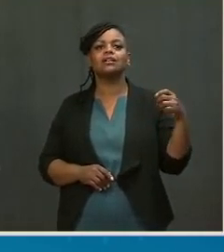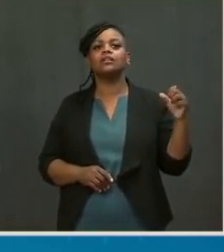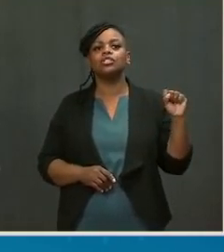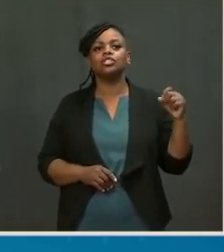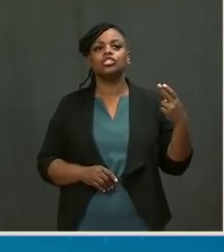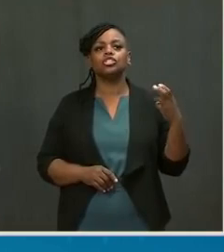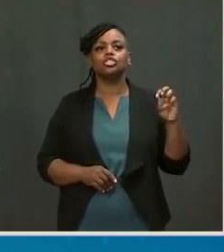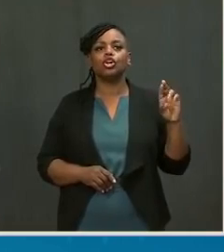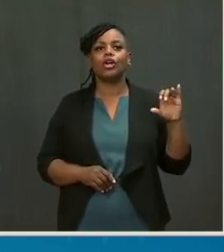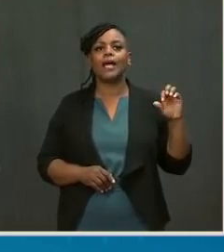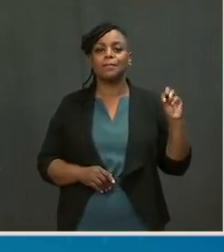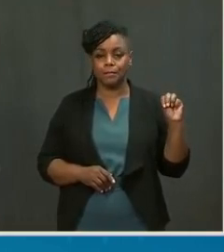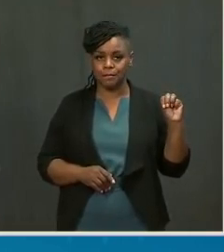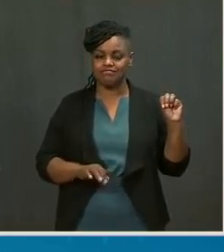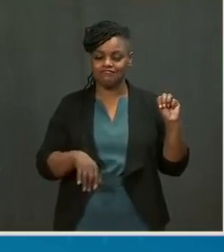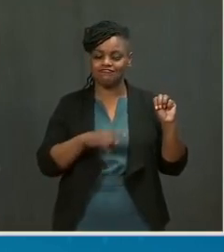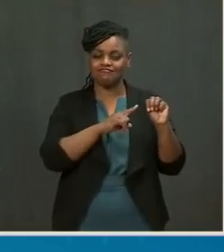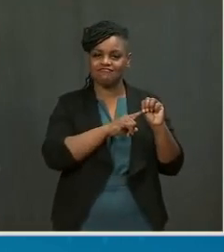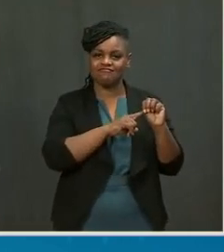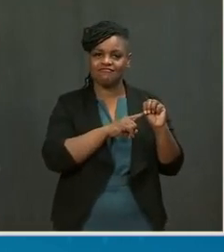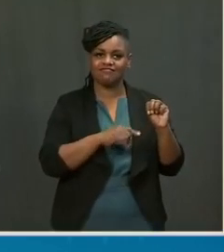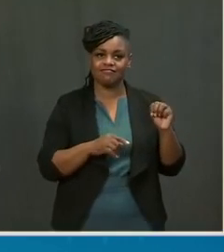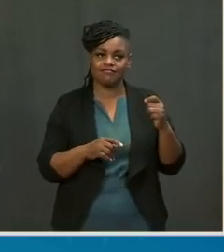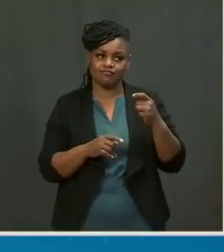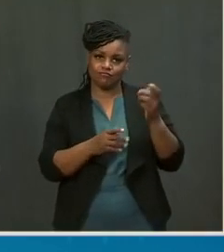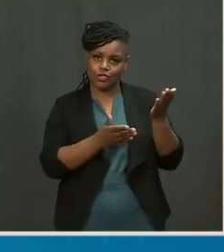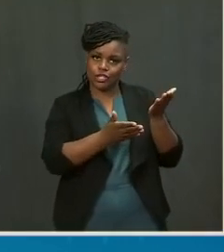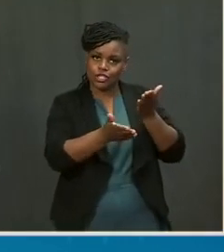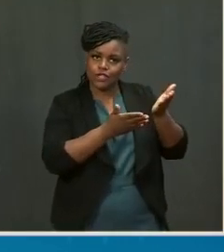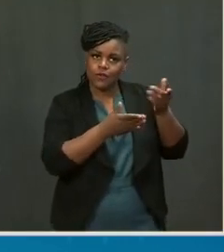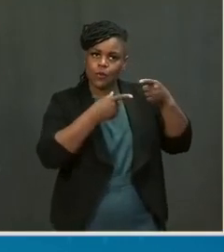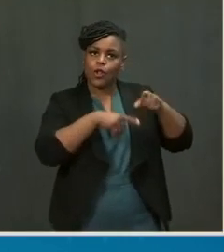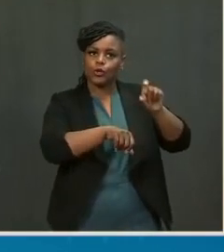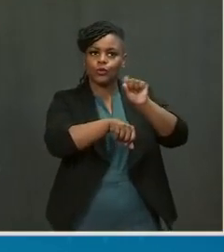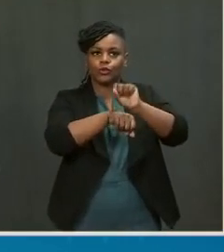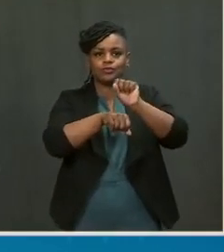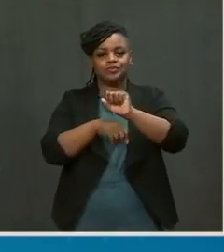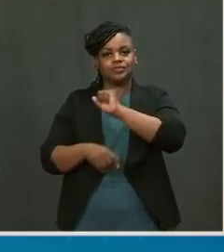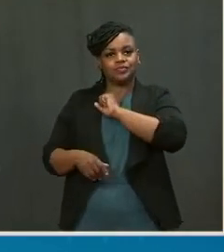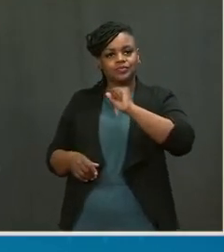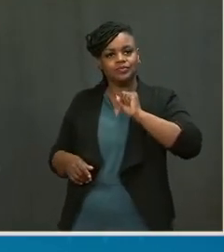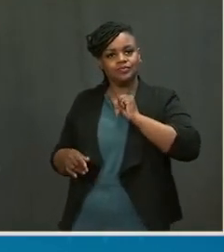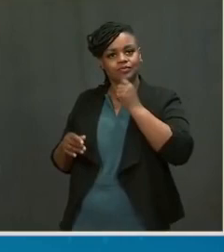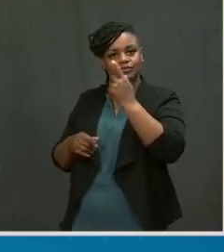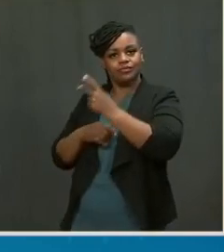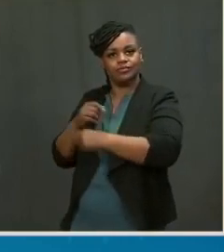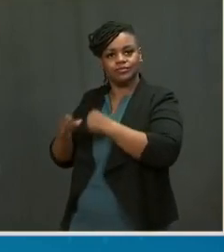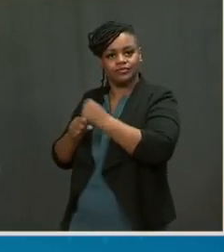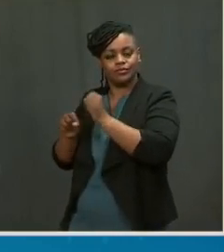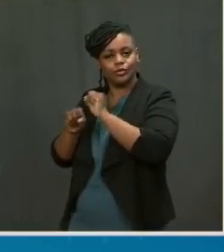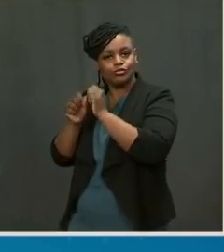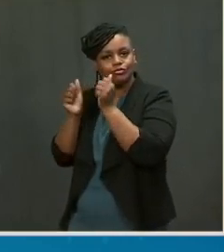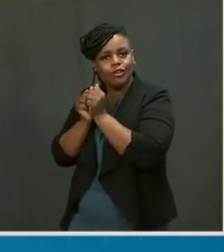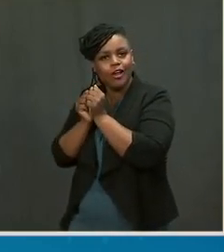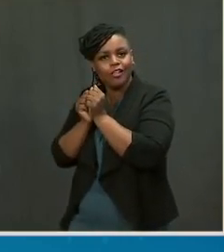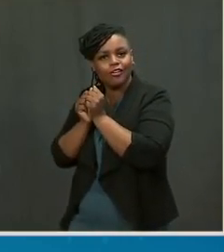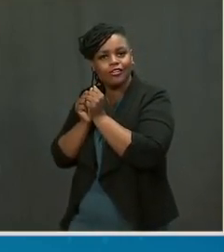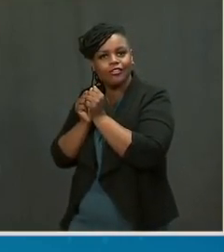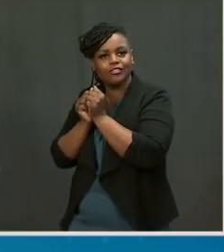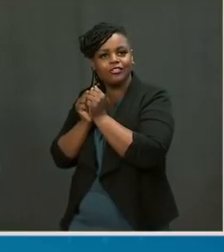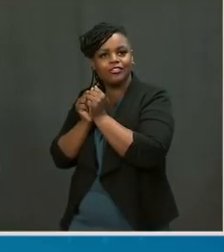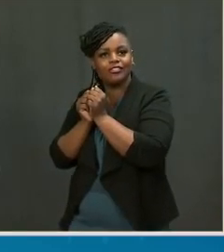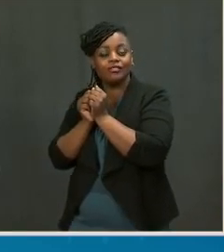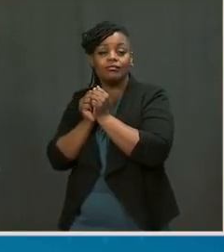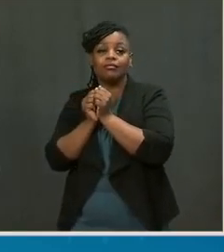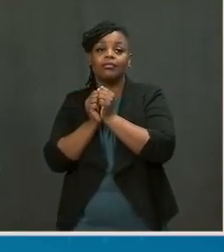I served with Jeanne while I was in the Senate for 4 years, and we were with Maggie, and I'll